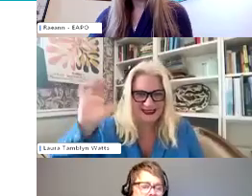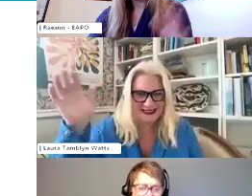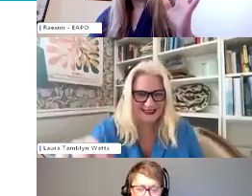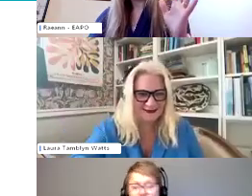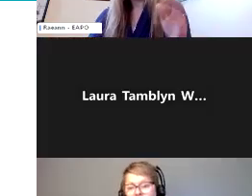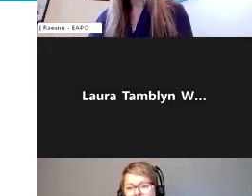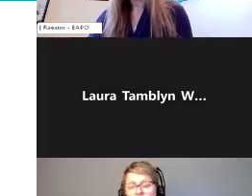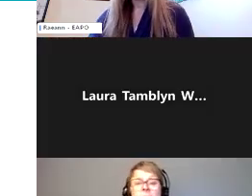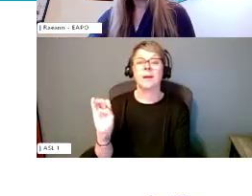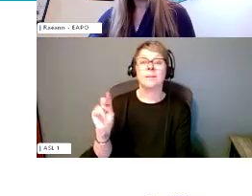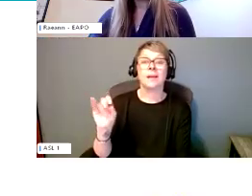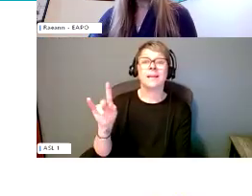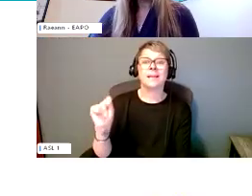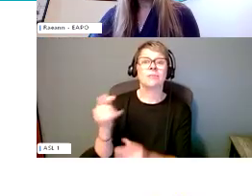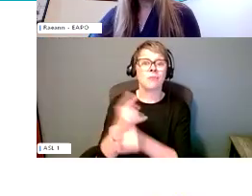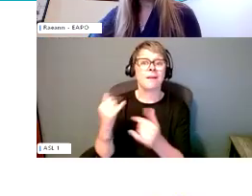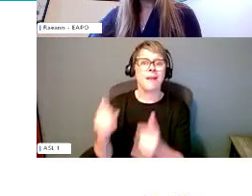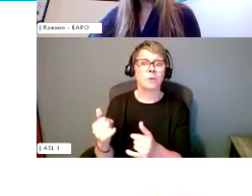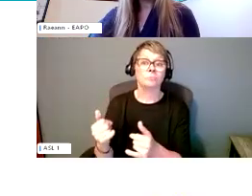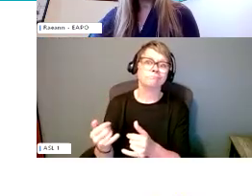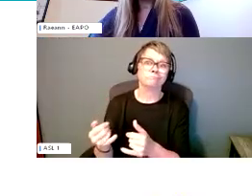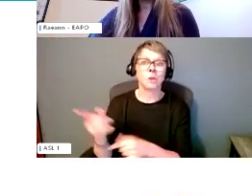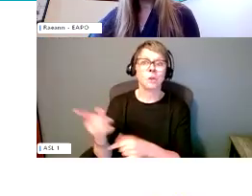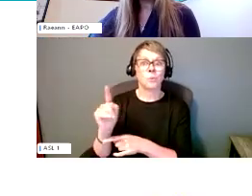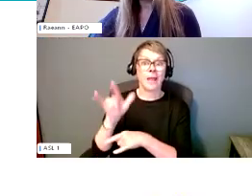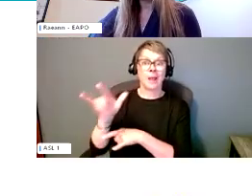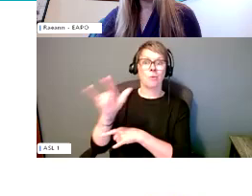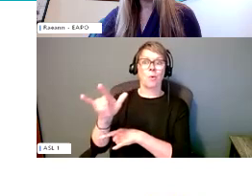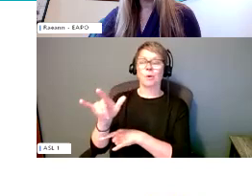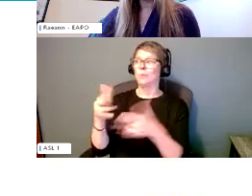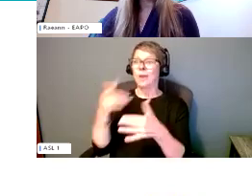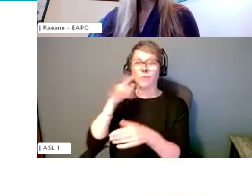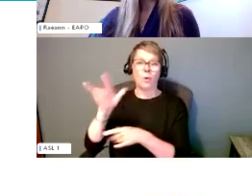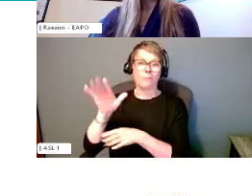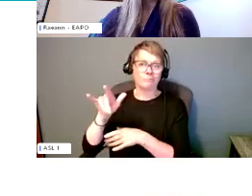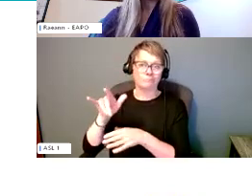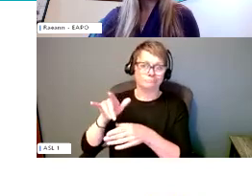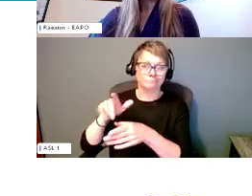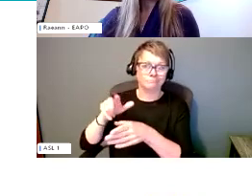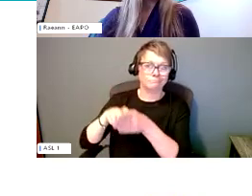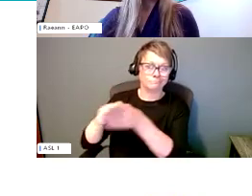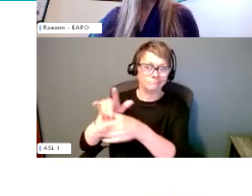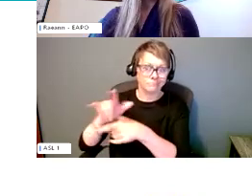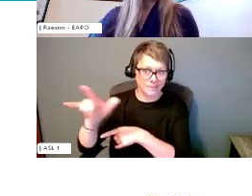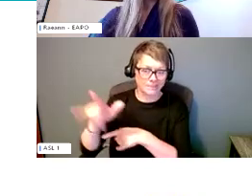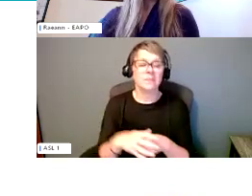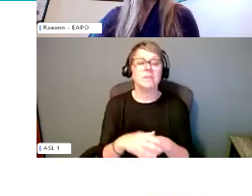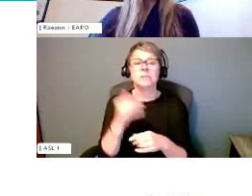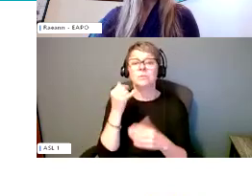Unfortunately, Benedict is at an airport catching a plane. So we do acknowledge that if